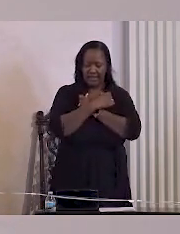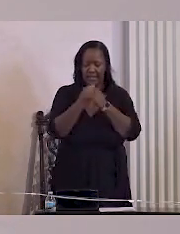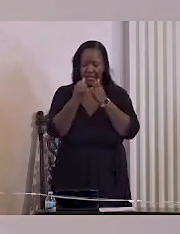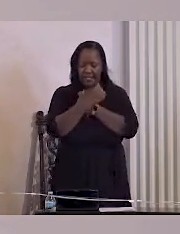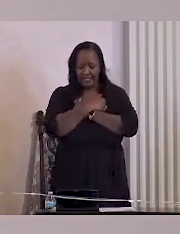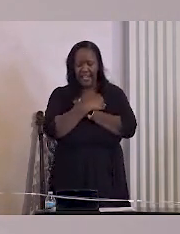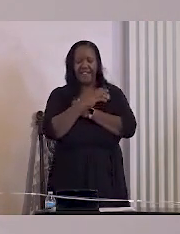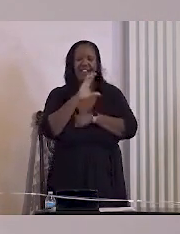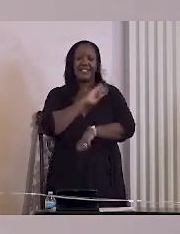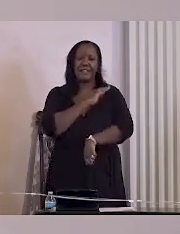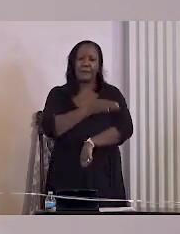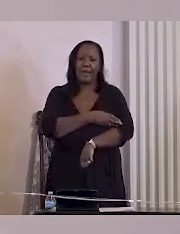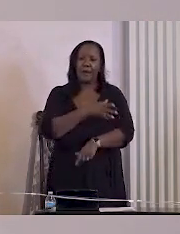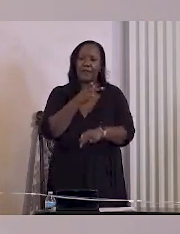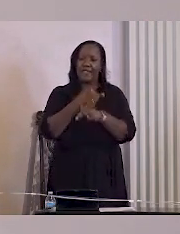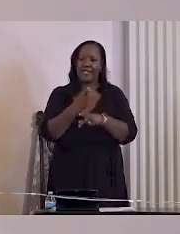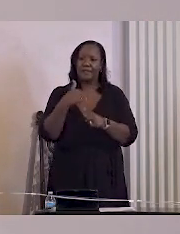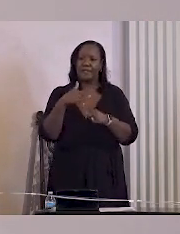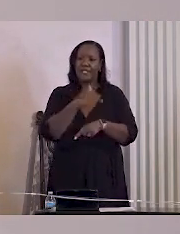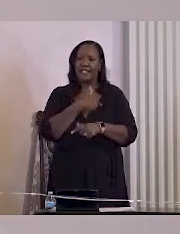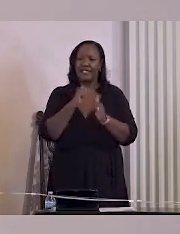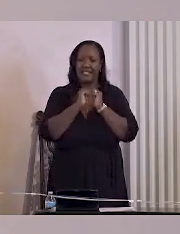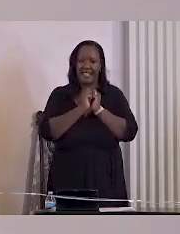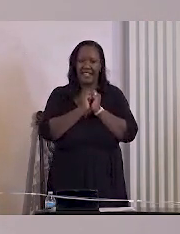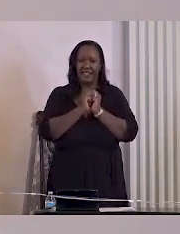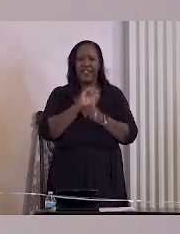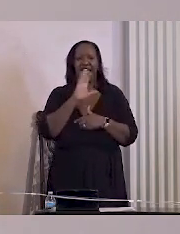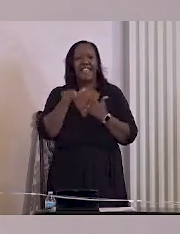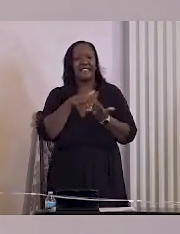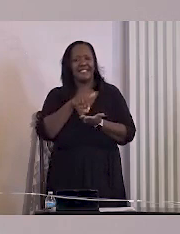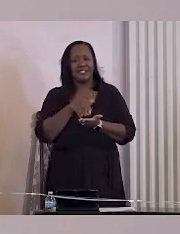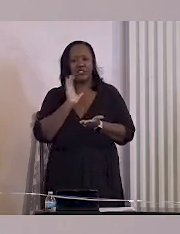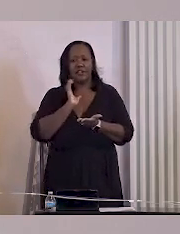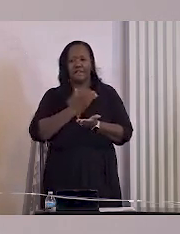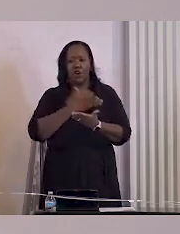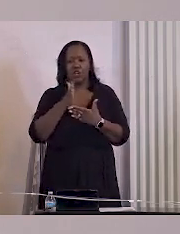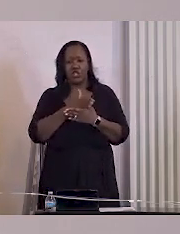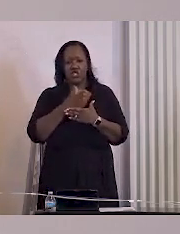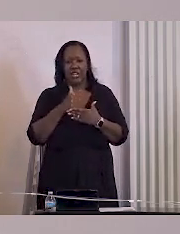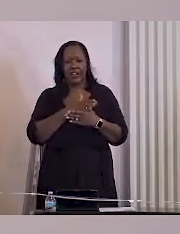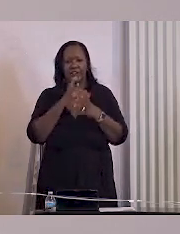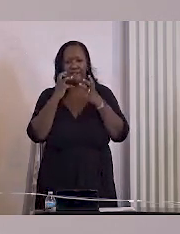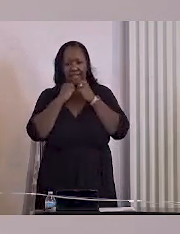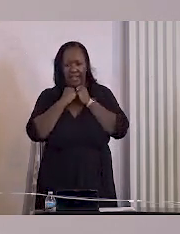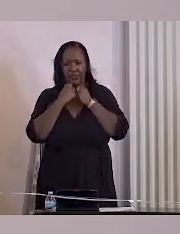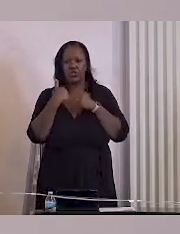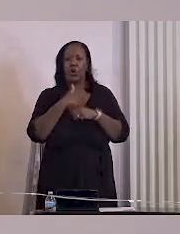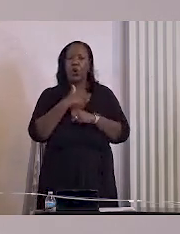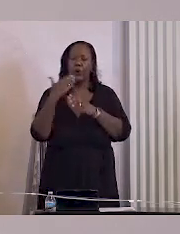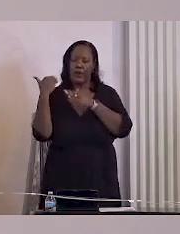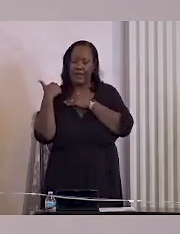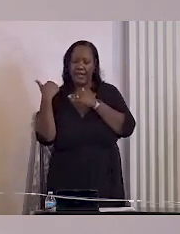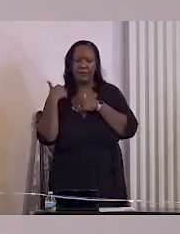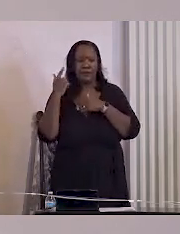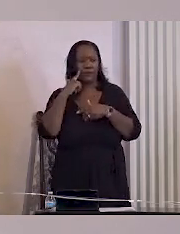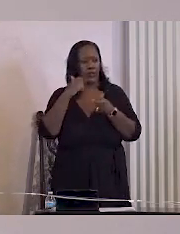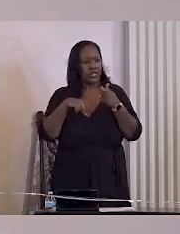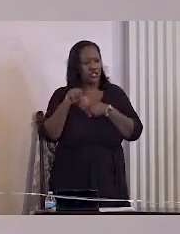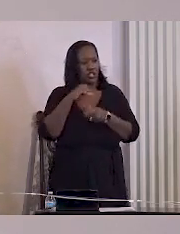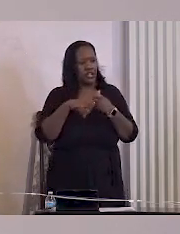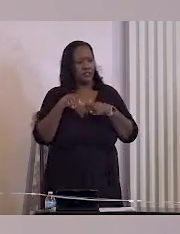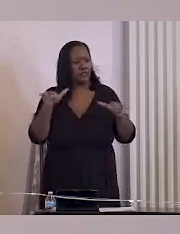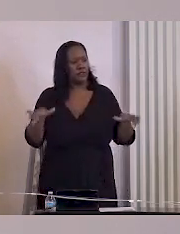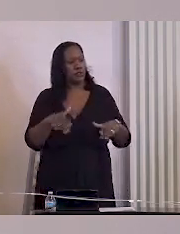that holds us together and is the center of our shared values. We are accountable to one another for doing the work